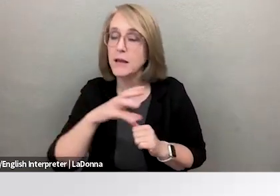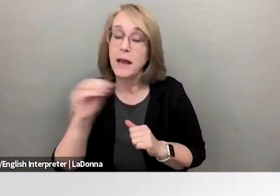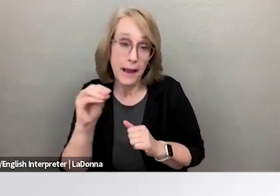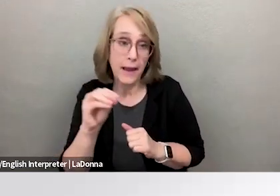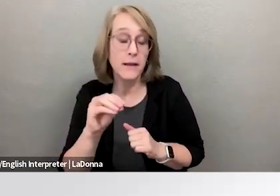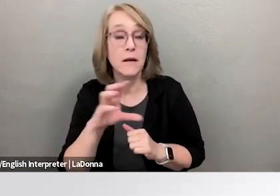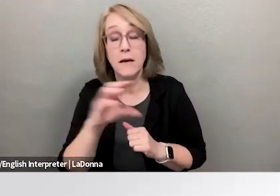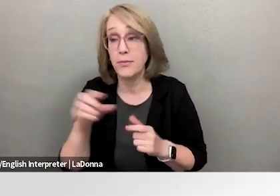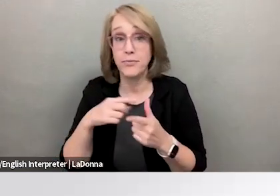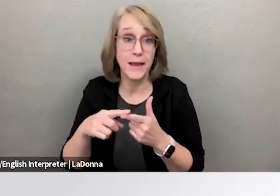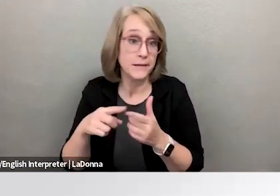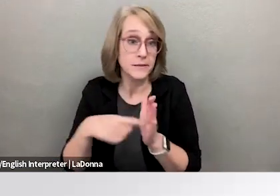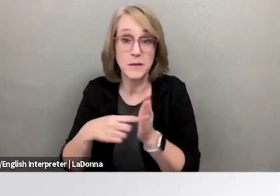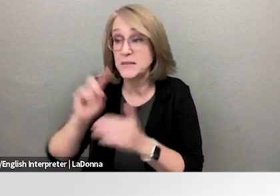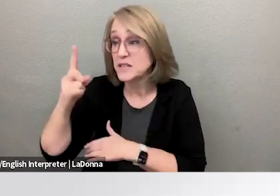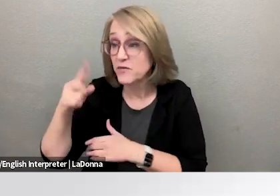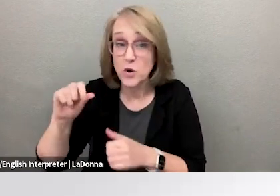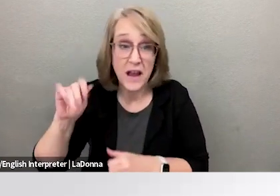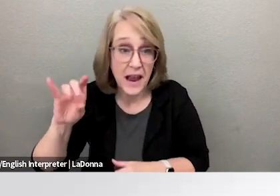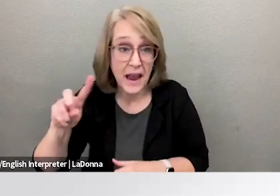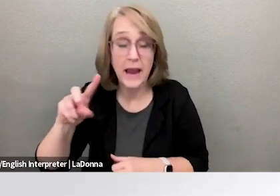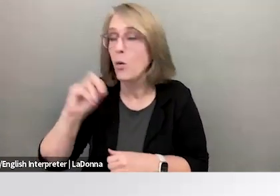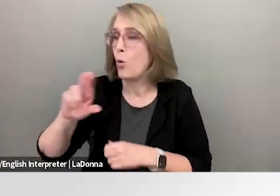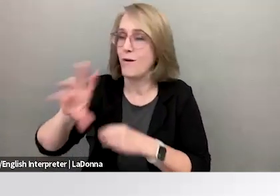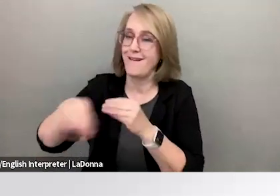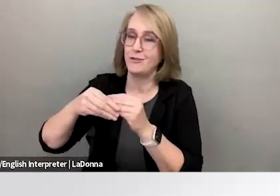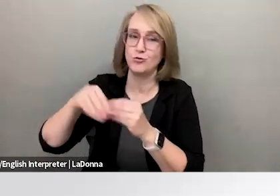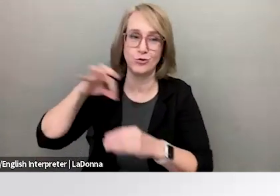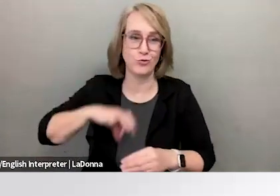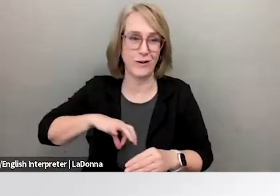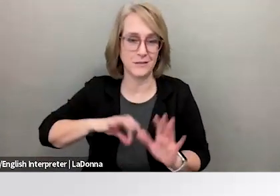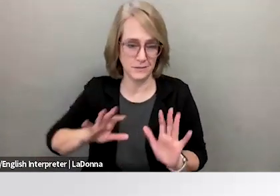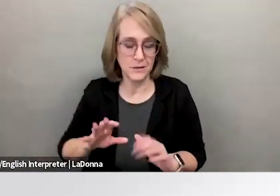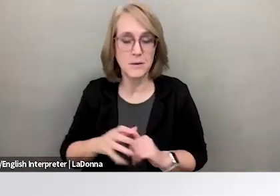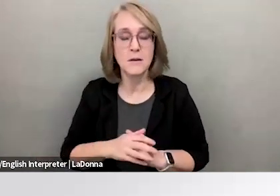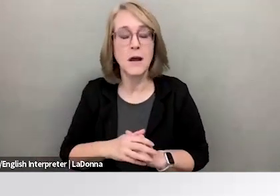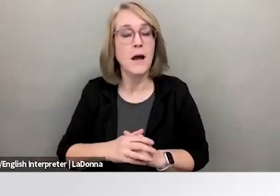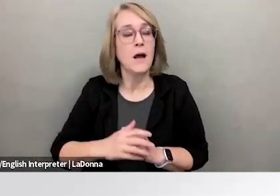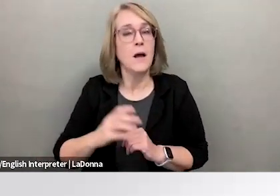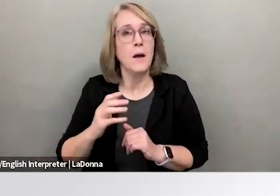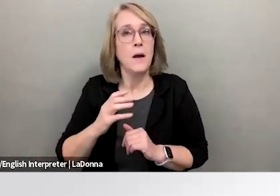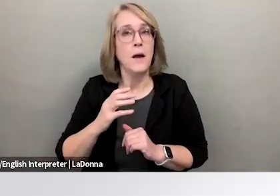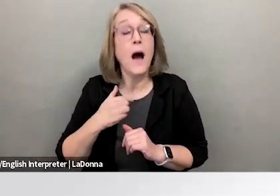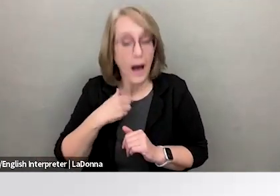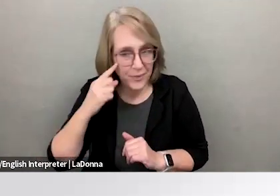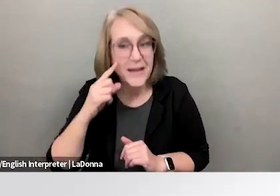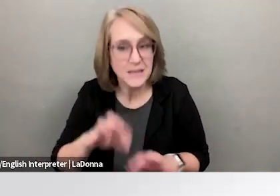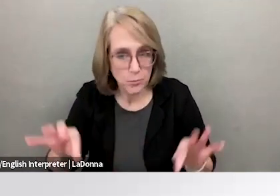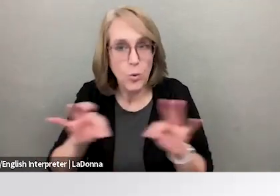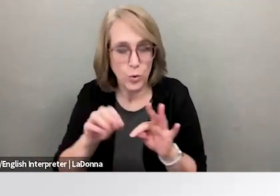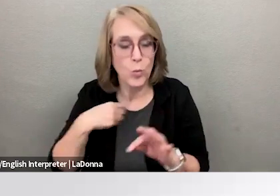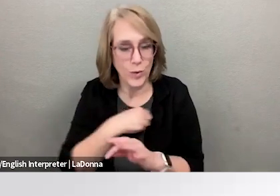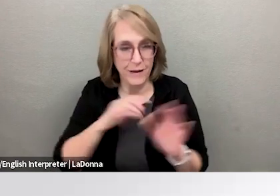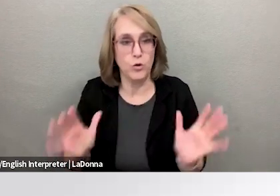get credit for that and also extra credit. I think it's so important to encourage young people to think about a healthcare